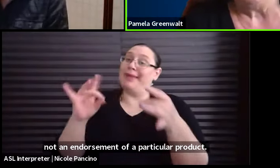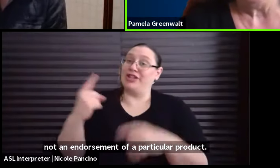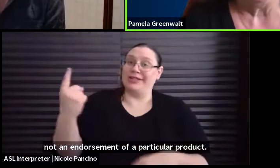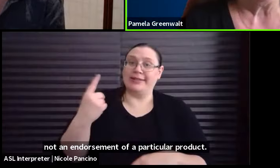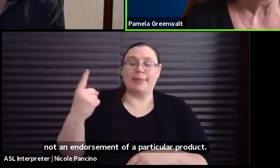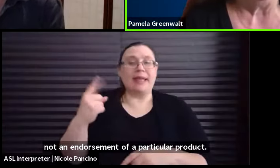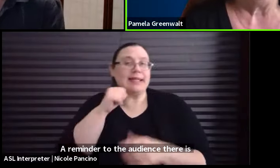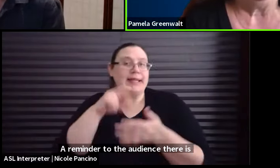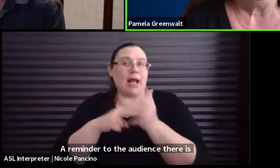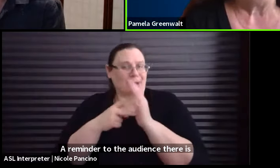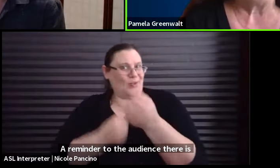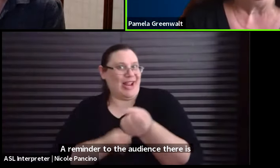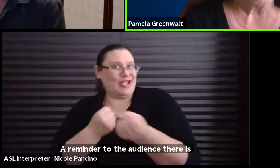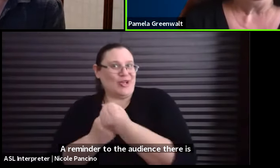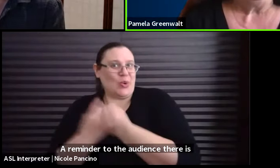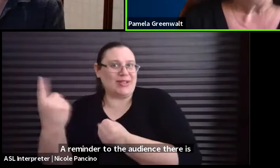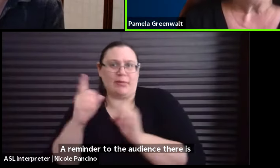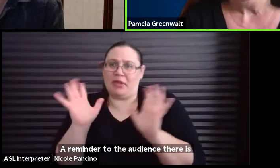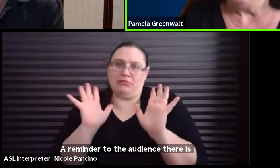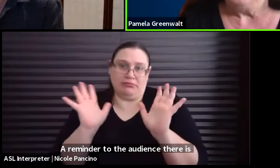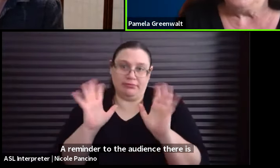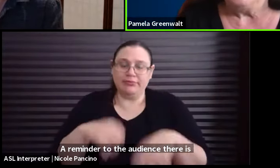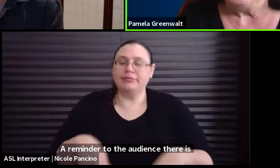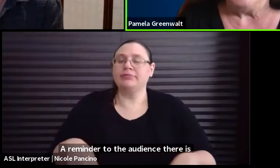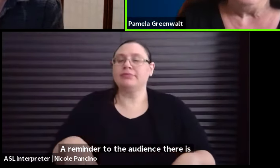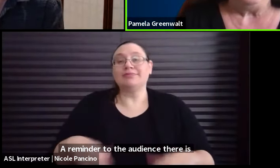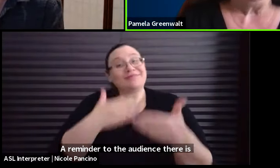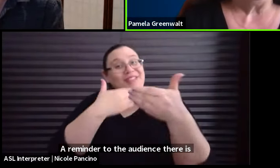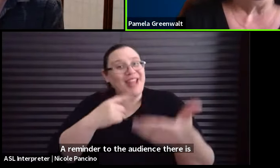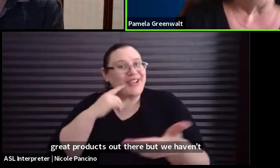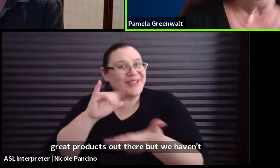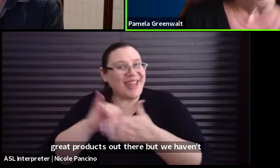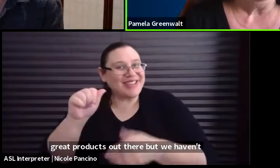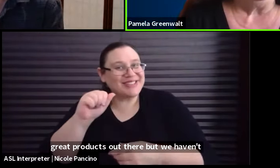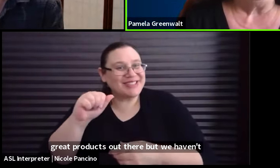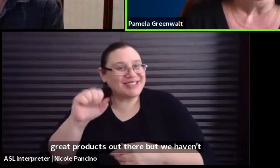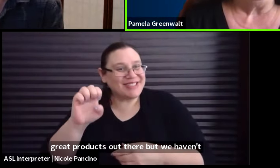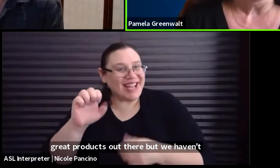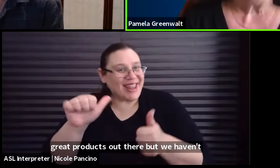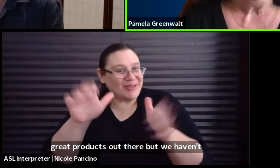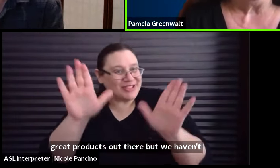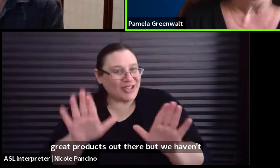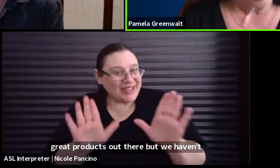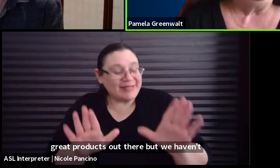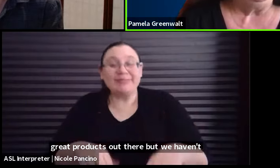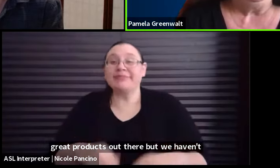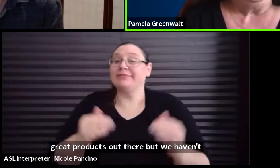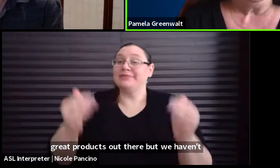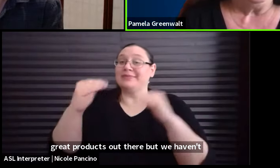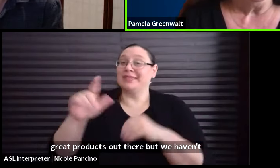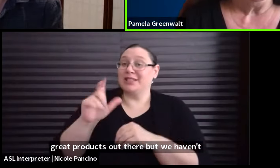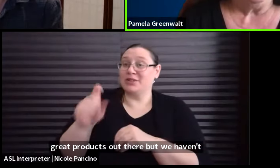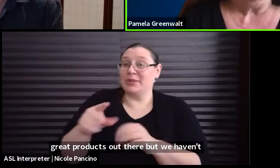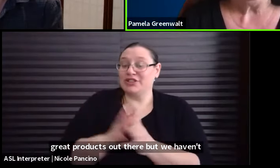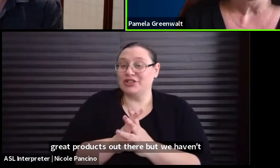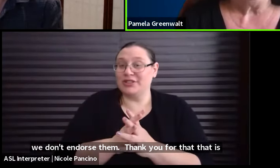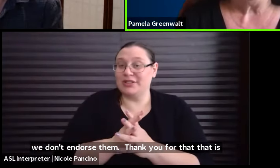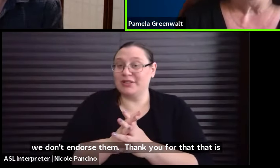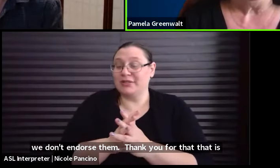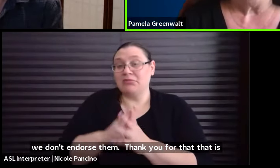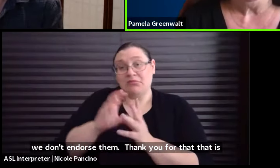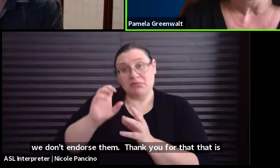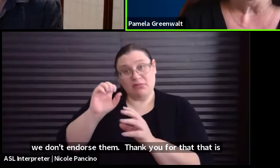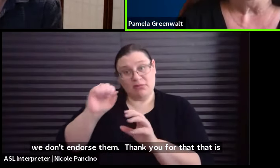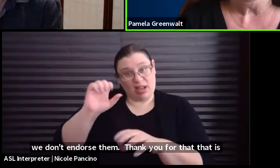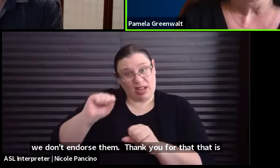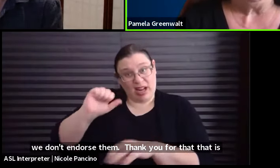the way of an endorsement. So thank you for that, Jay. That was terrific. And next question. Can I set up Zoom so